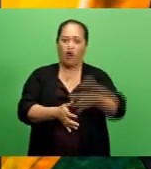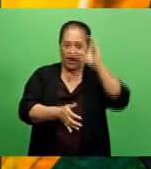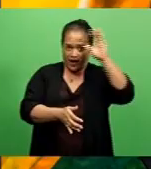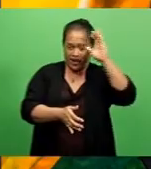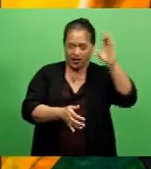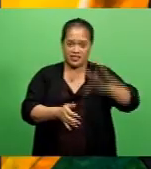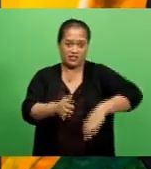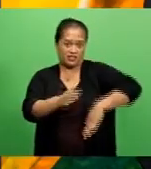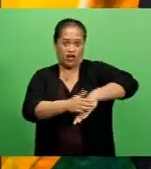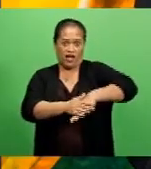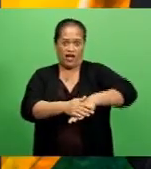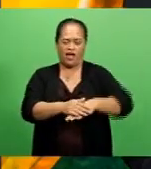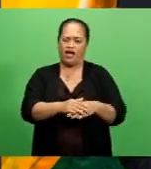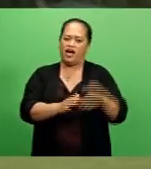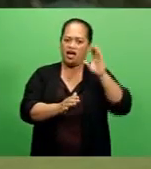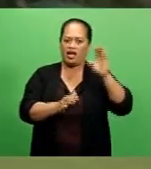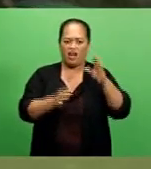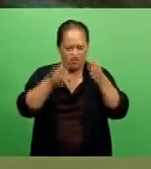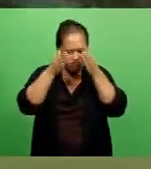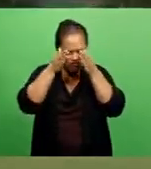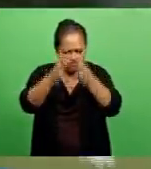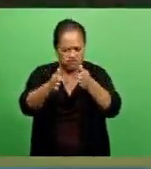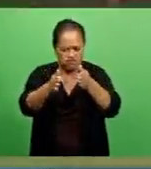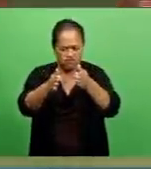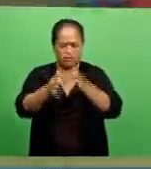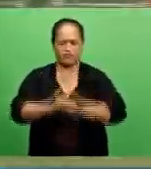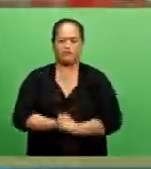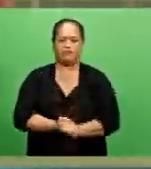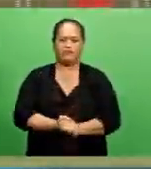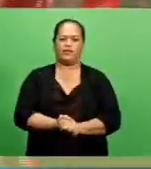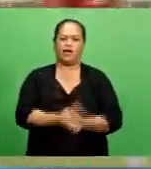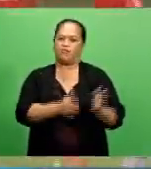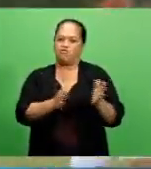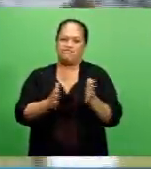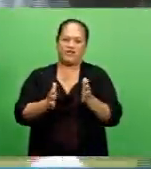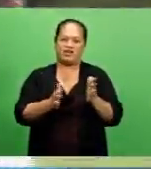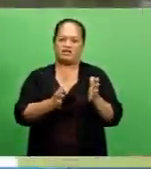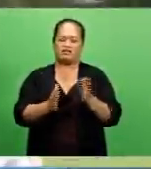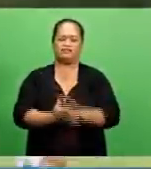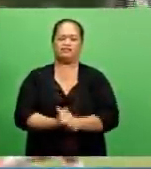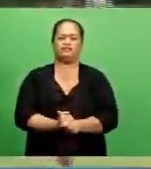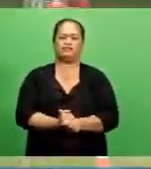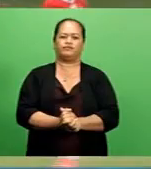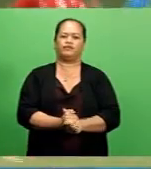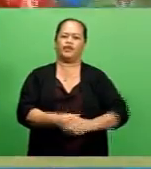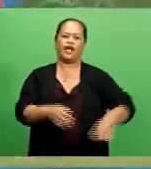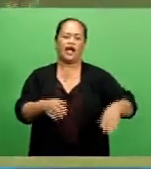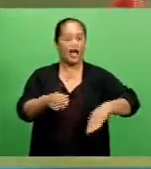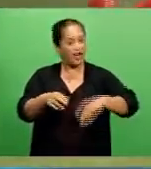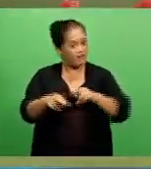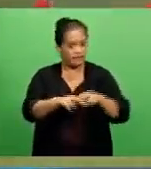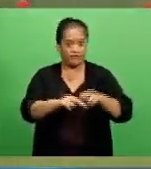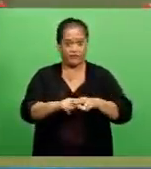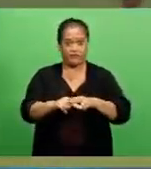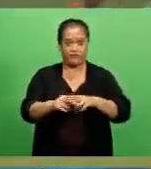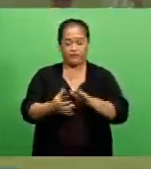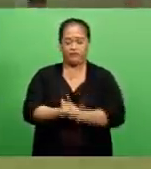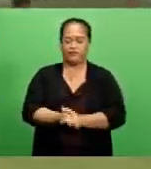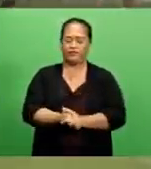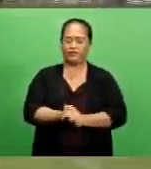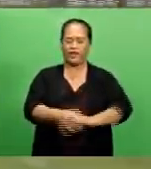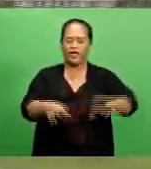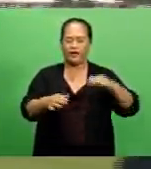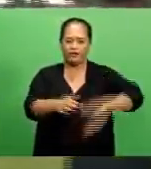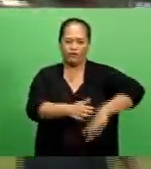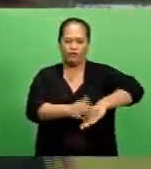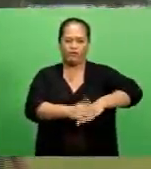player movement. The Fiji Football Association will ensure players uphold their agreement if they are contracted. There